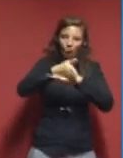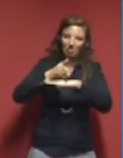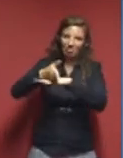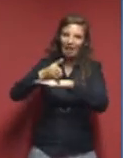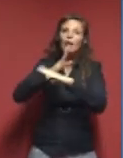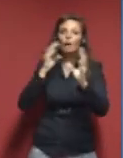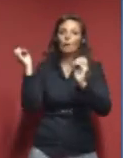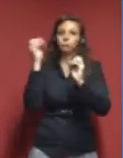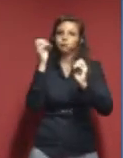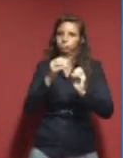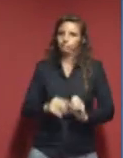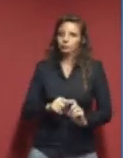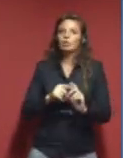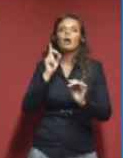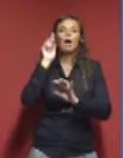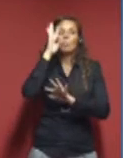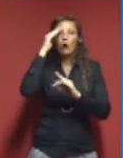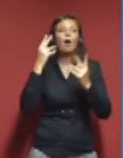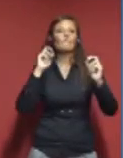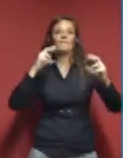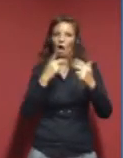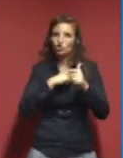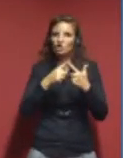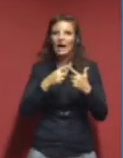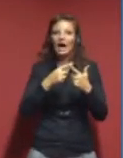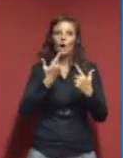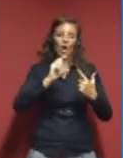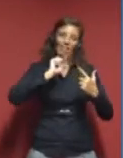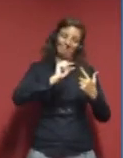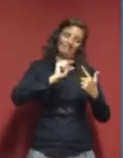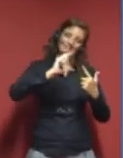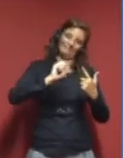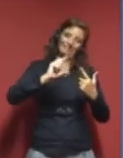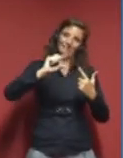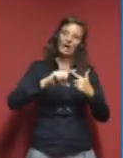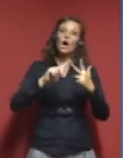550 speed and 90% laser intensity, which is very useful.